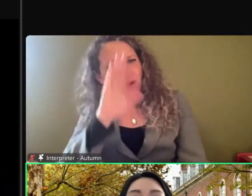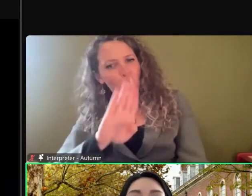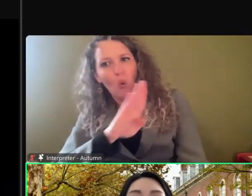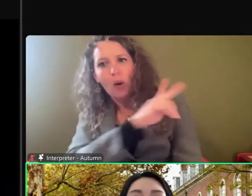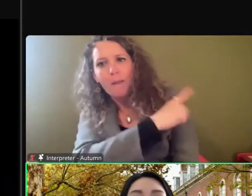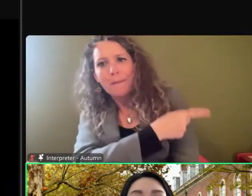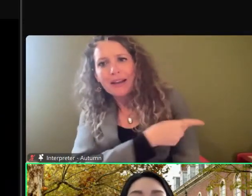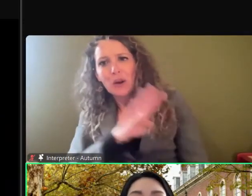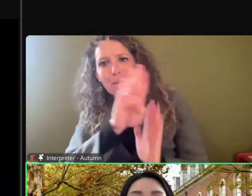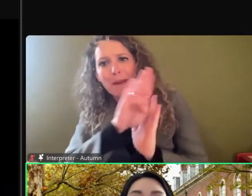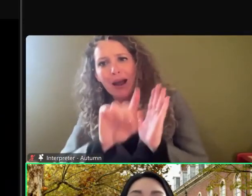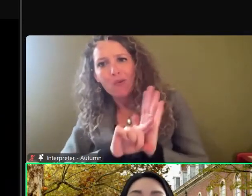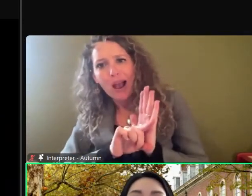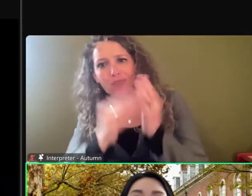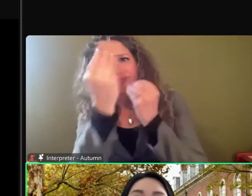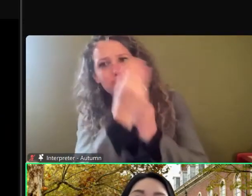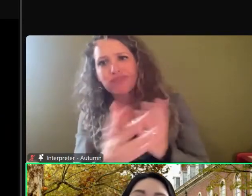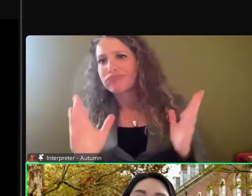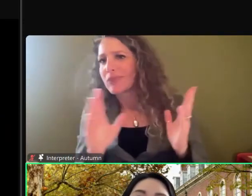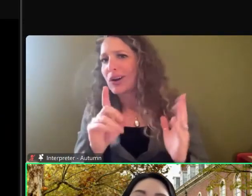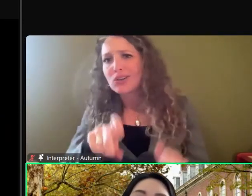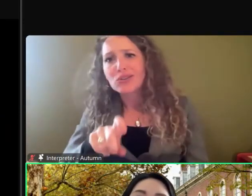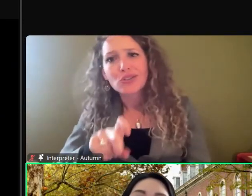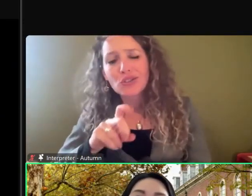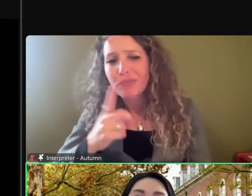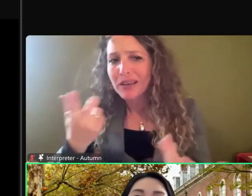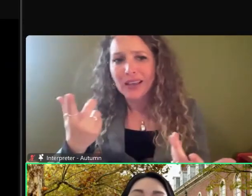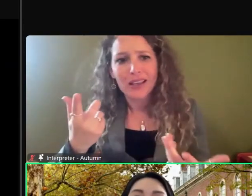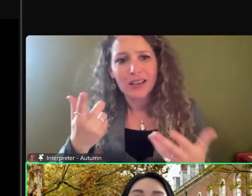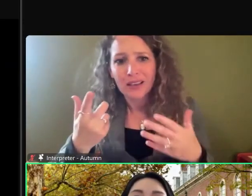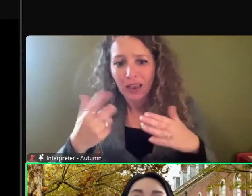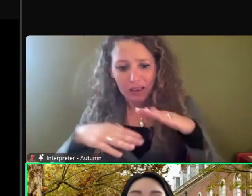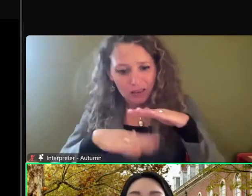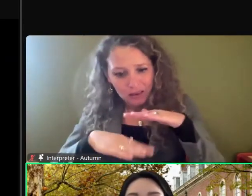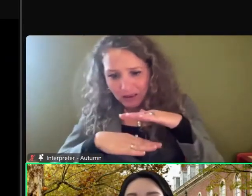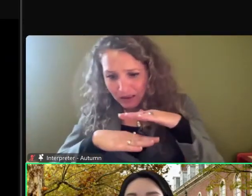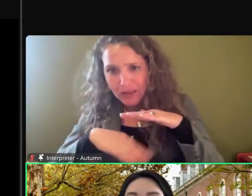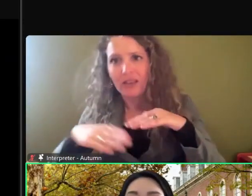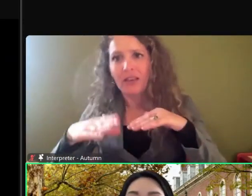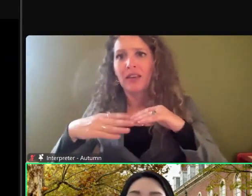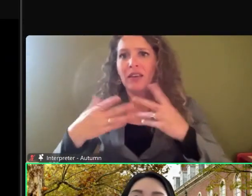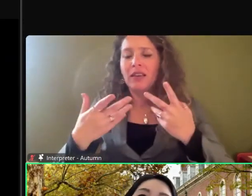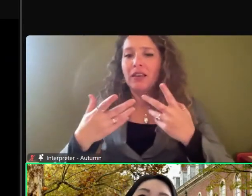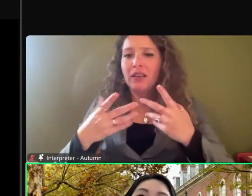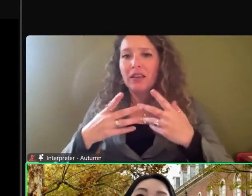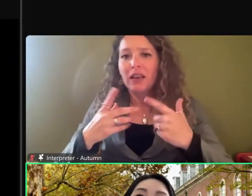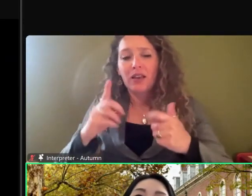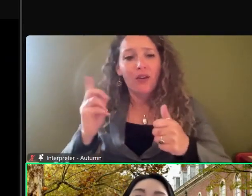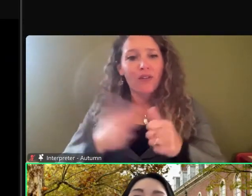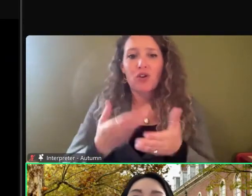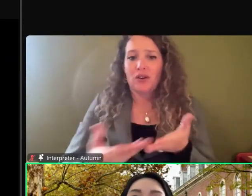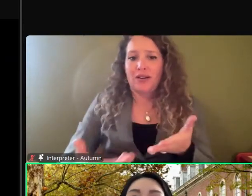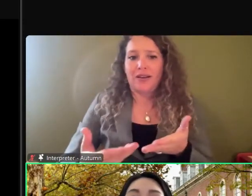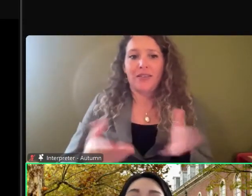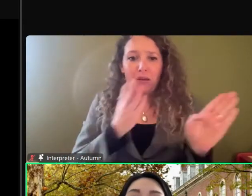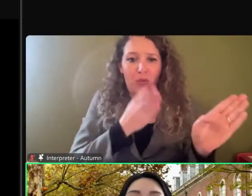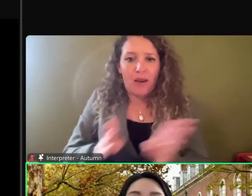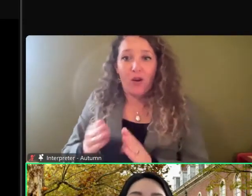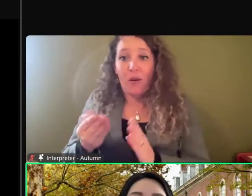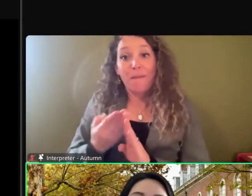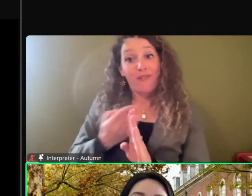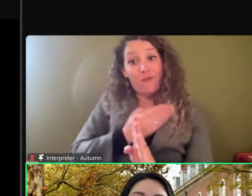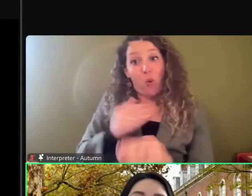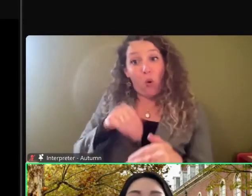background information should be the most basic form of preparation before entering the exam